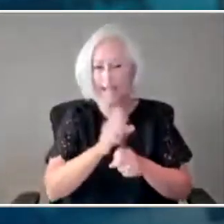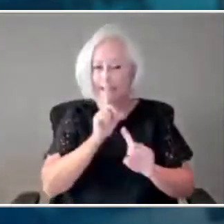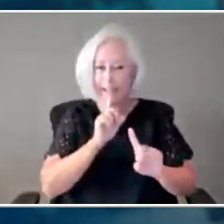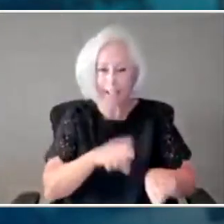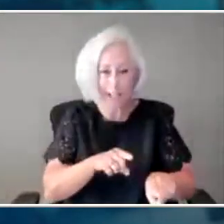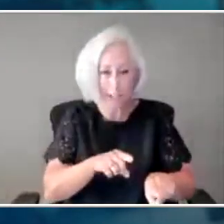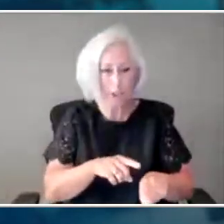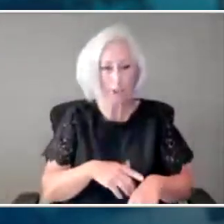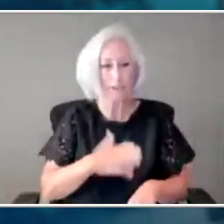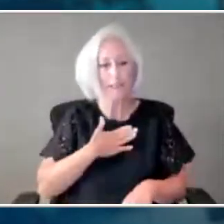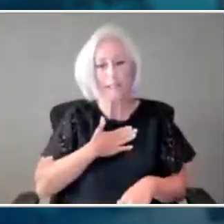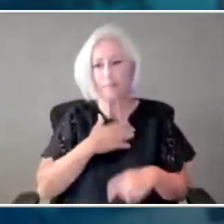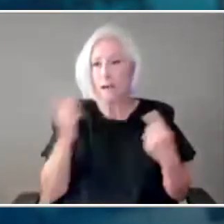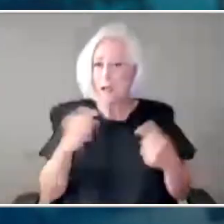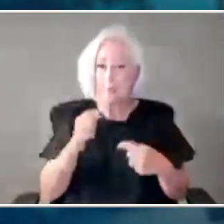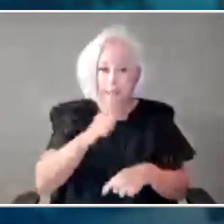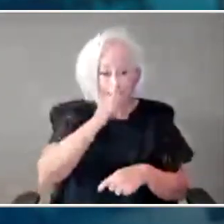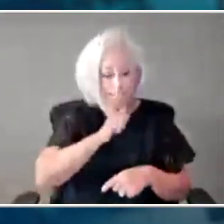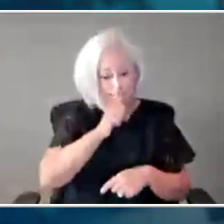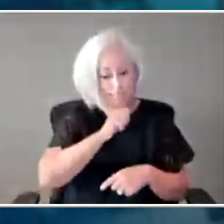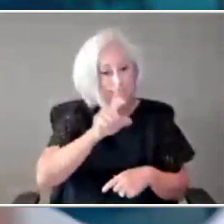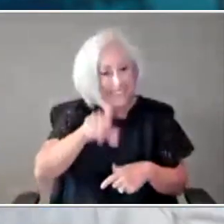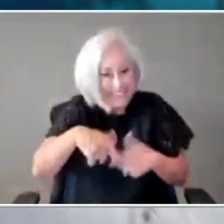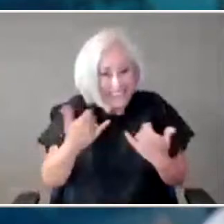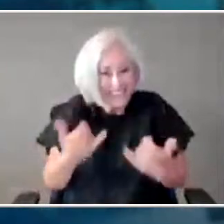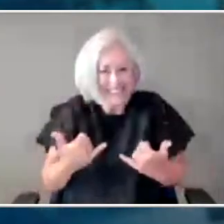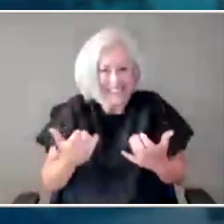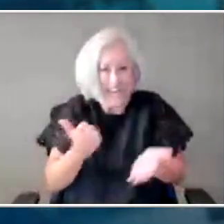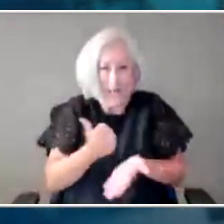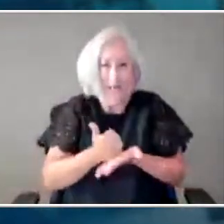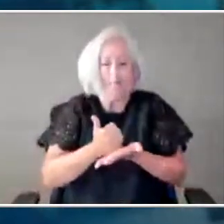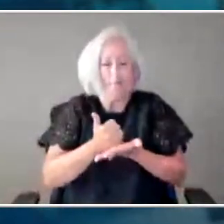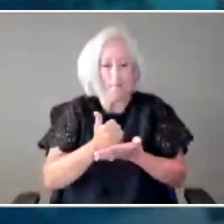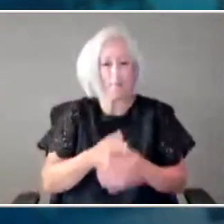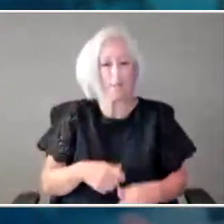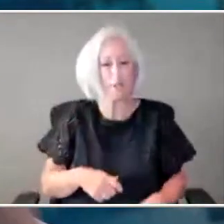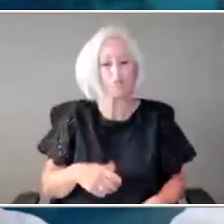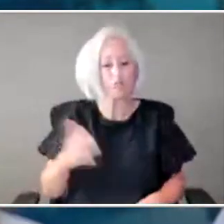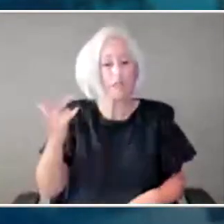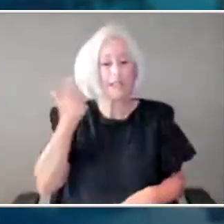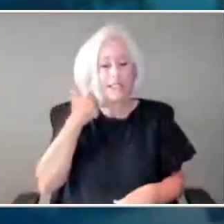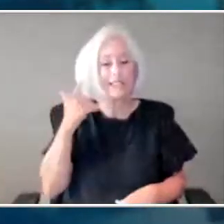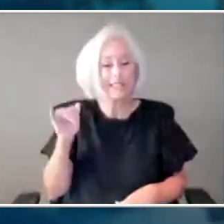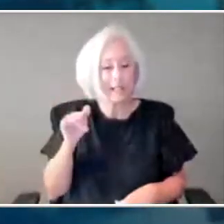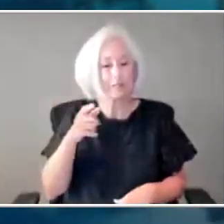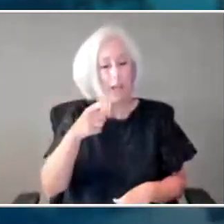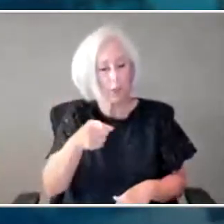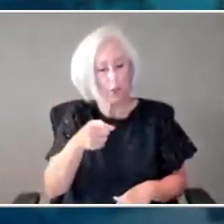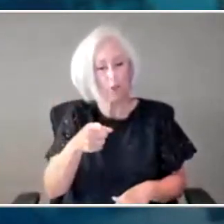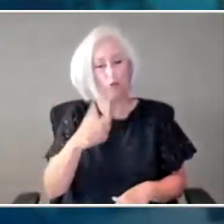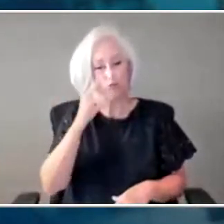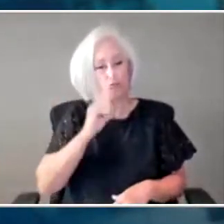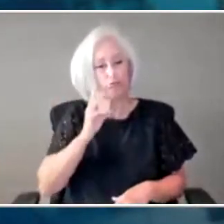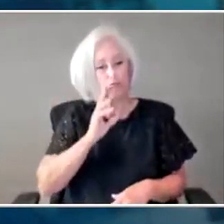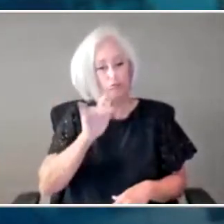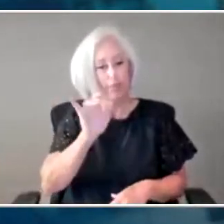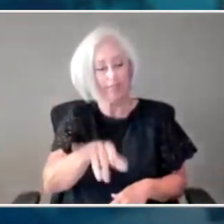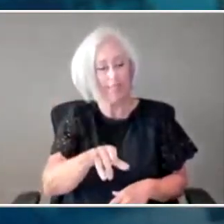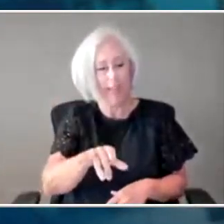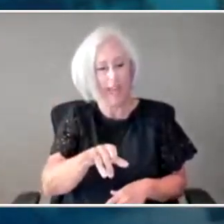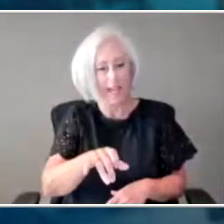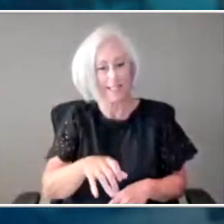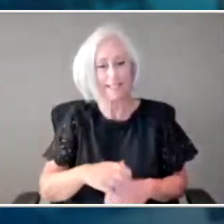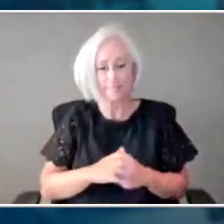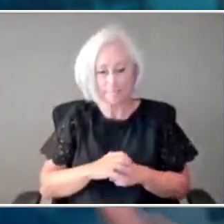point where I need somebody to help me now. Yes. And I think that kind of sounds like where That's you got to, and that's exactly why you ended up kind of in the emergency